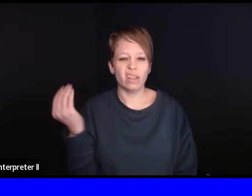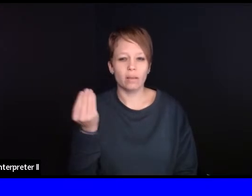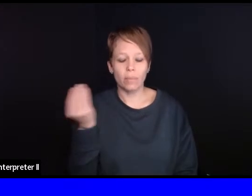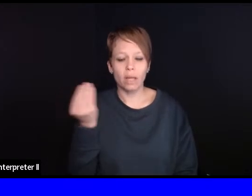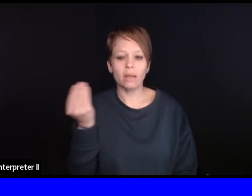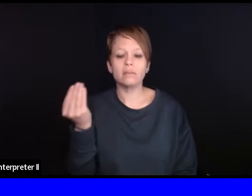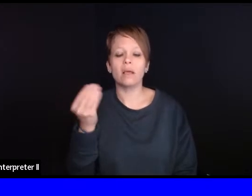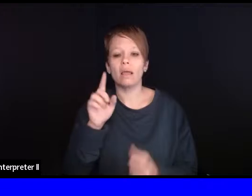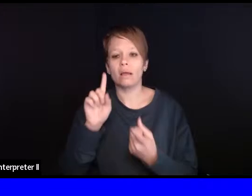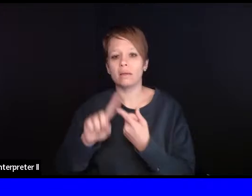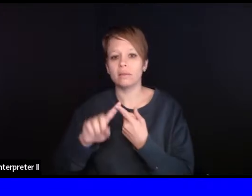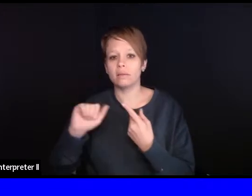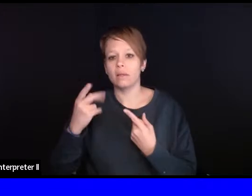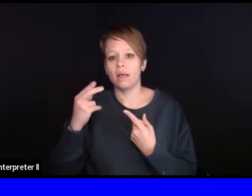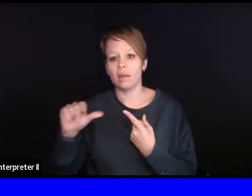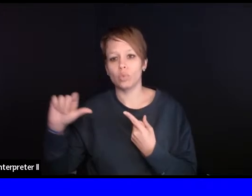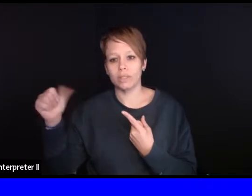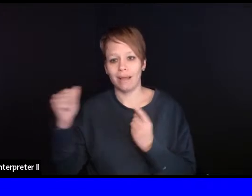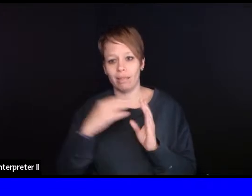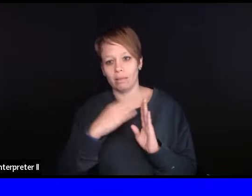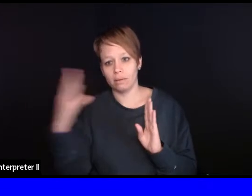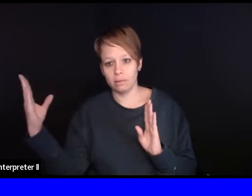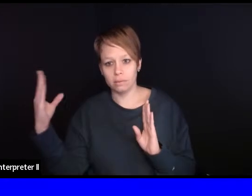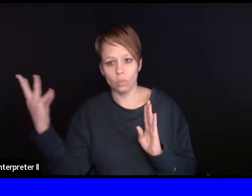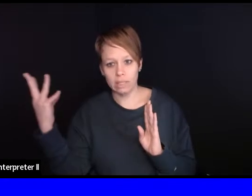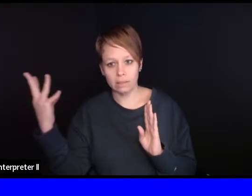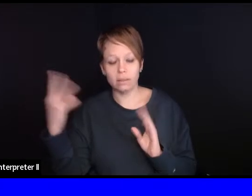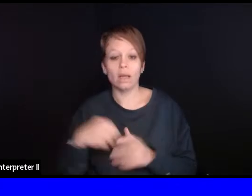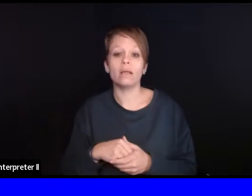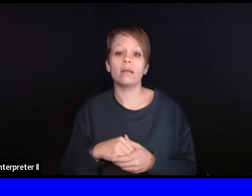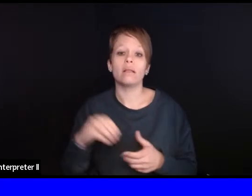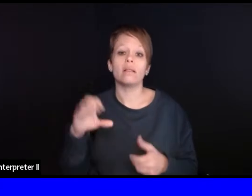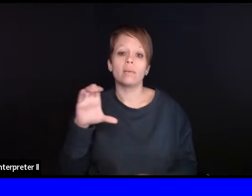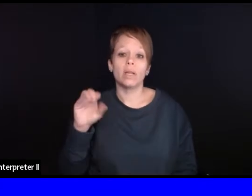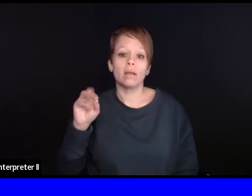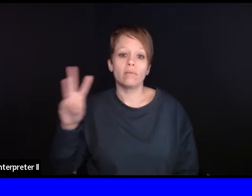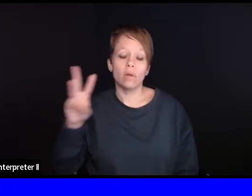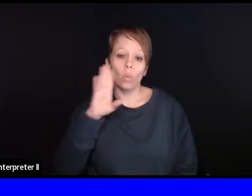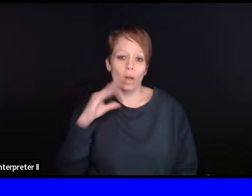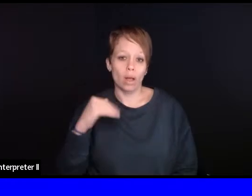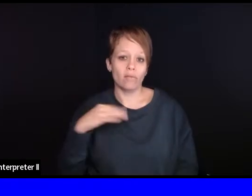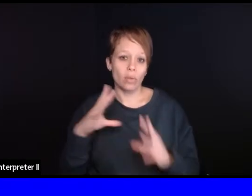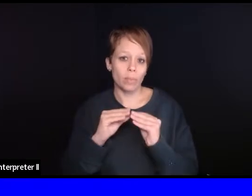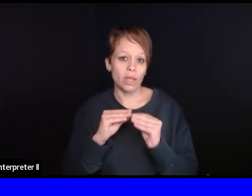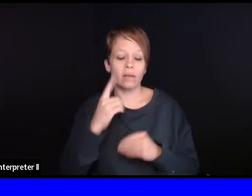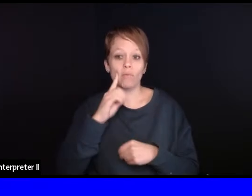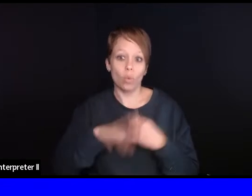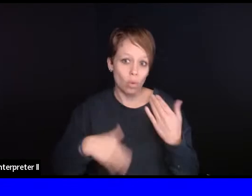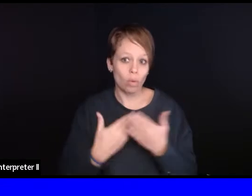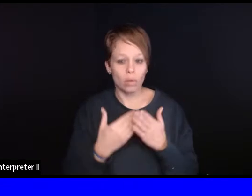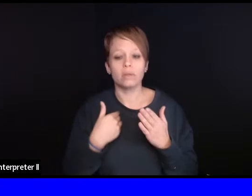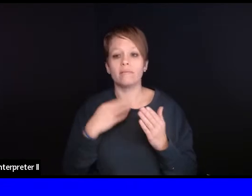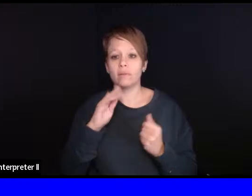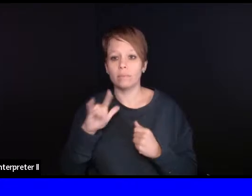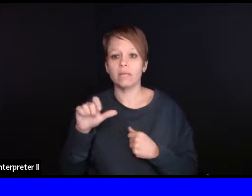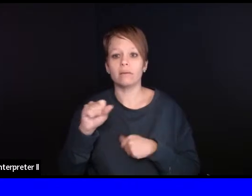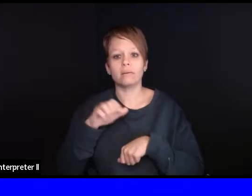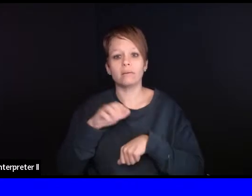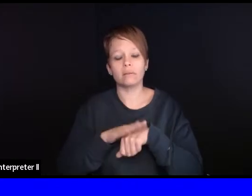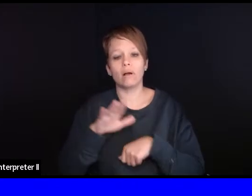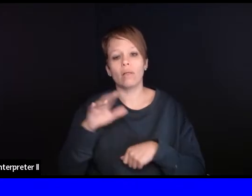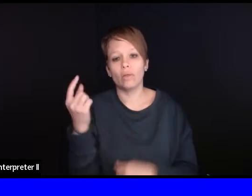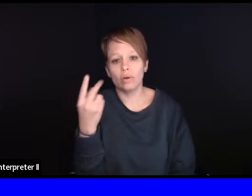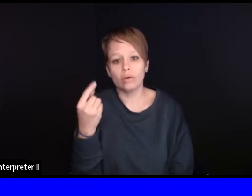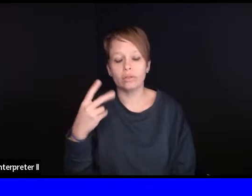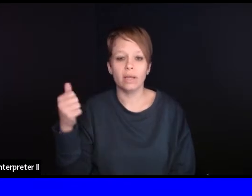through Wednesday, April 10th. The committee of the whole will have a hearing on all of the measures on Thursday, April